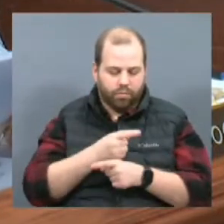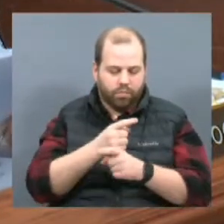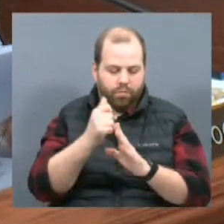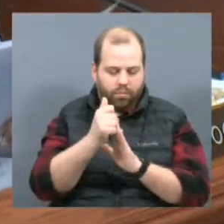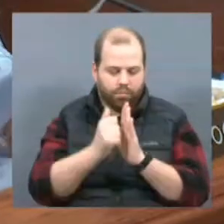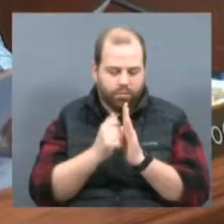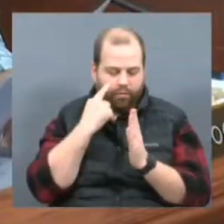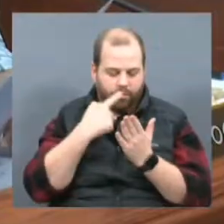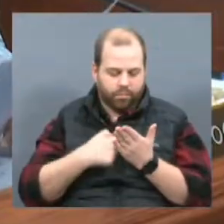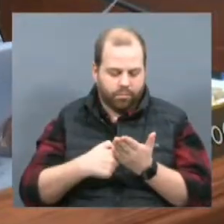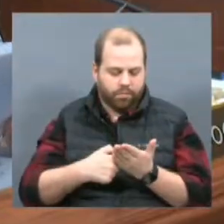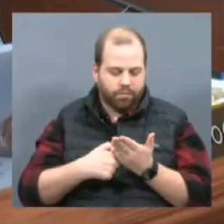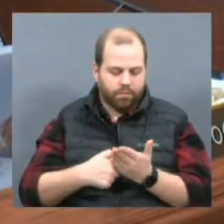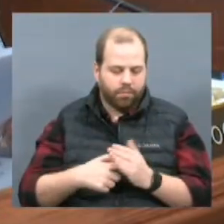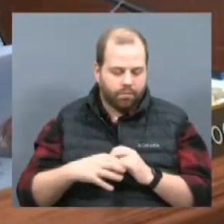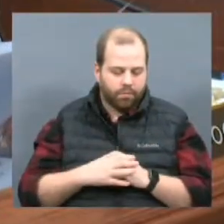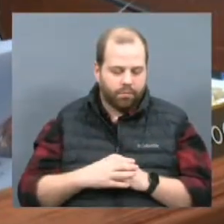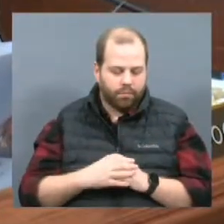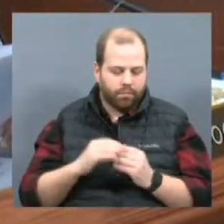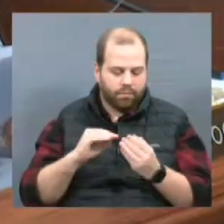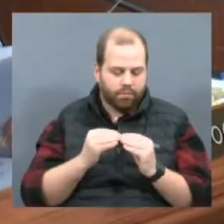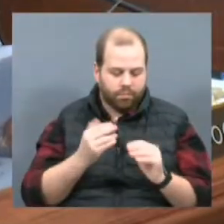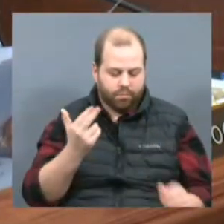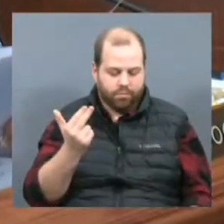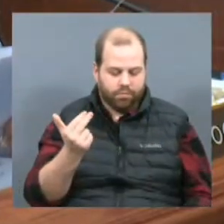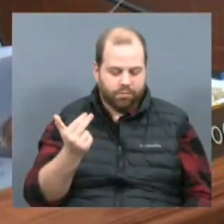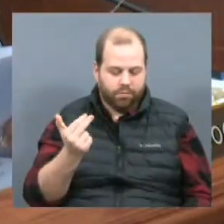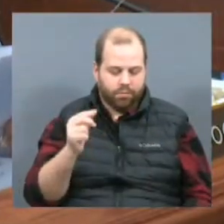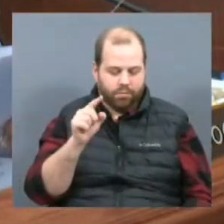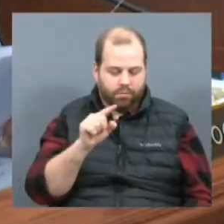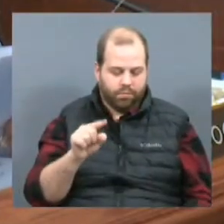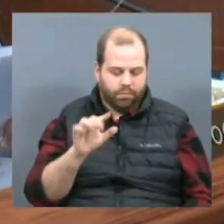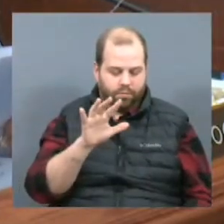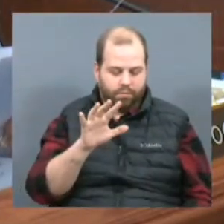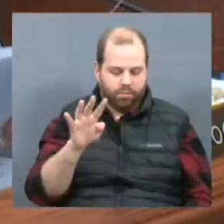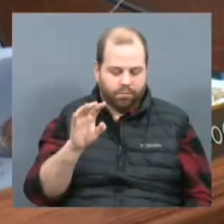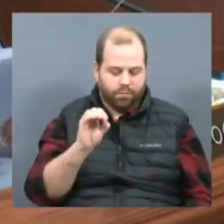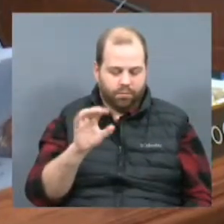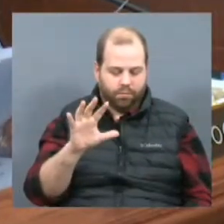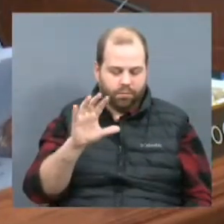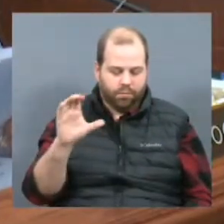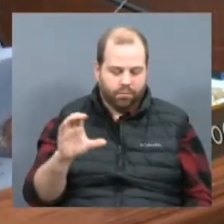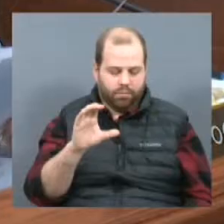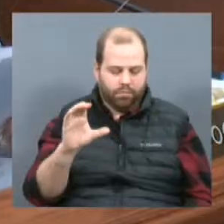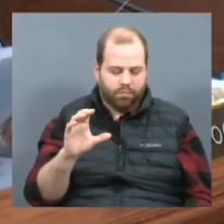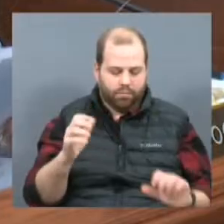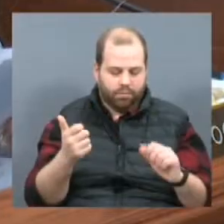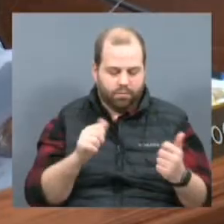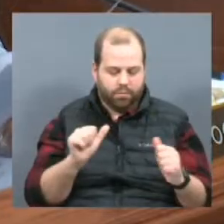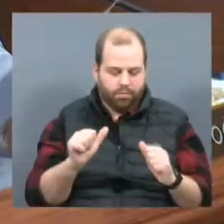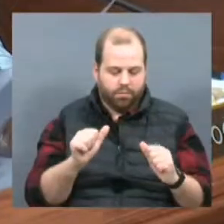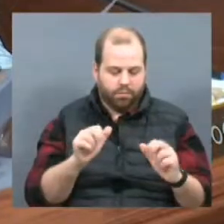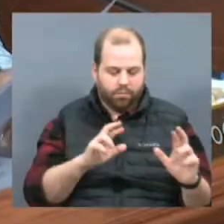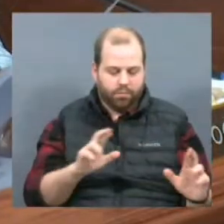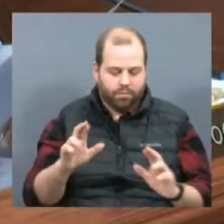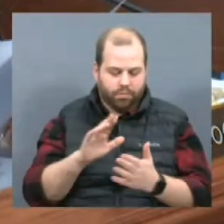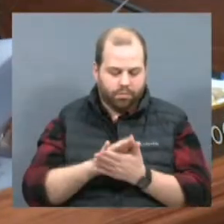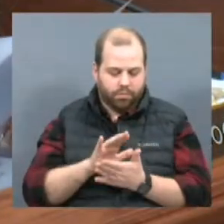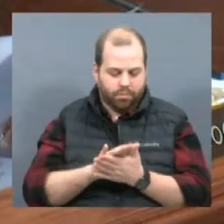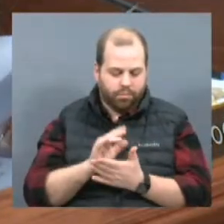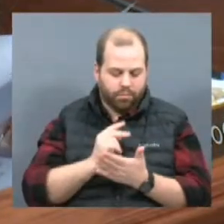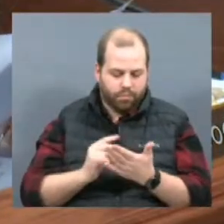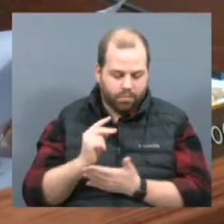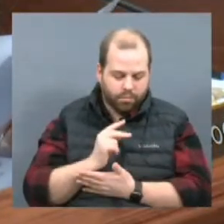for discussion. Item 13, Z 5405C, Baptist Preparatory School, revised